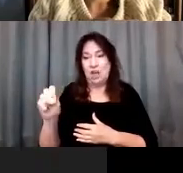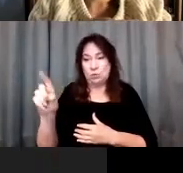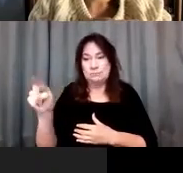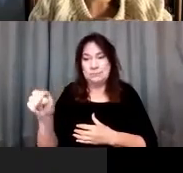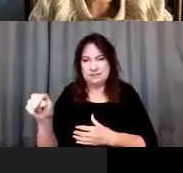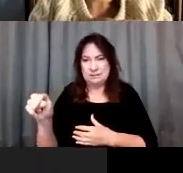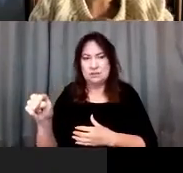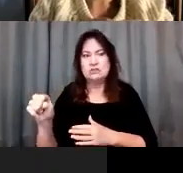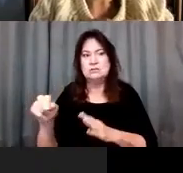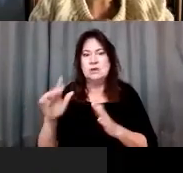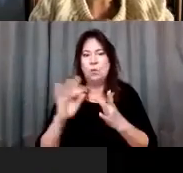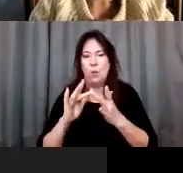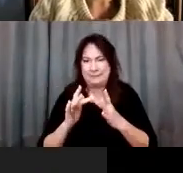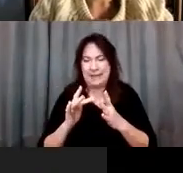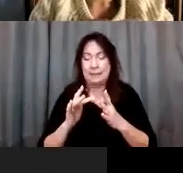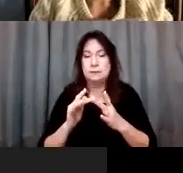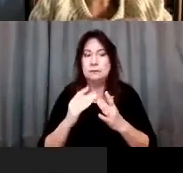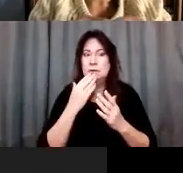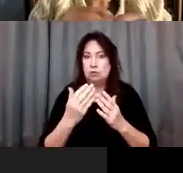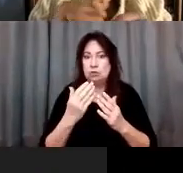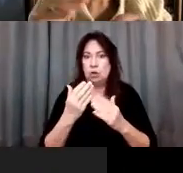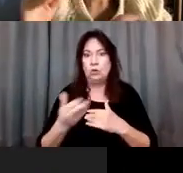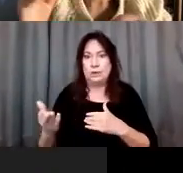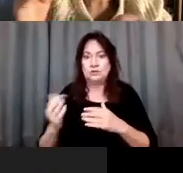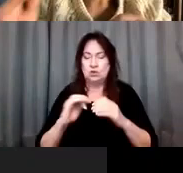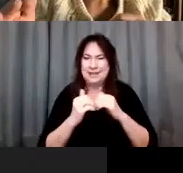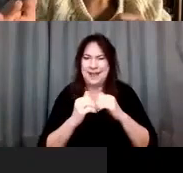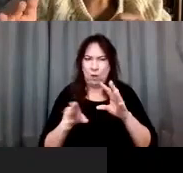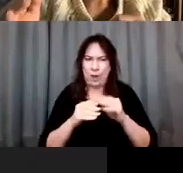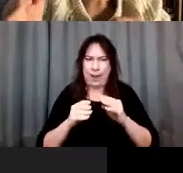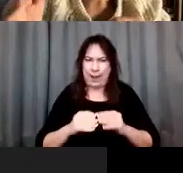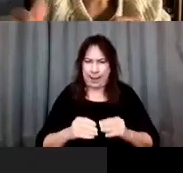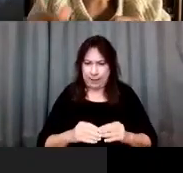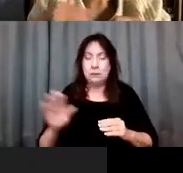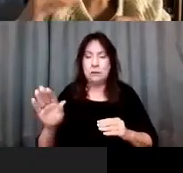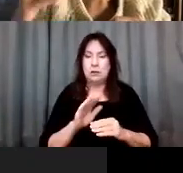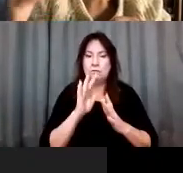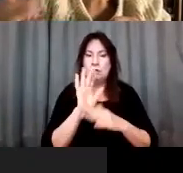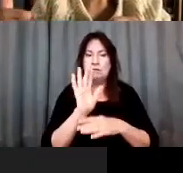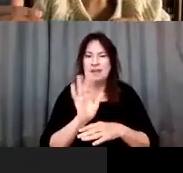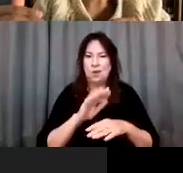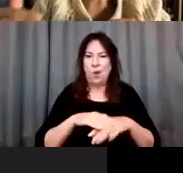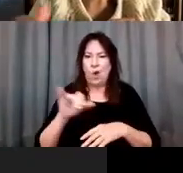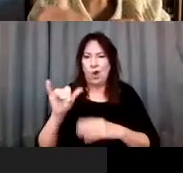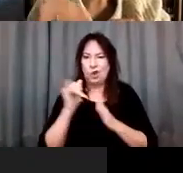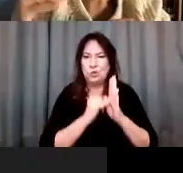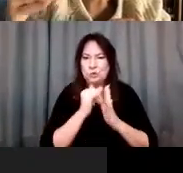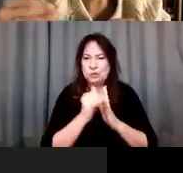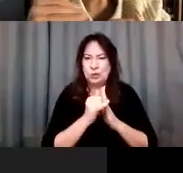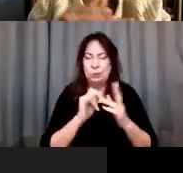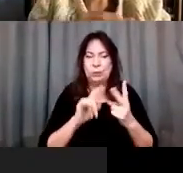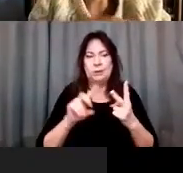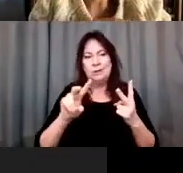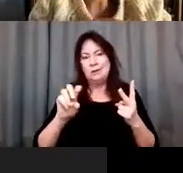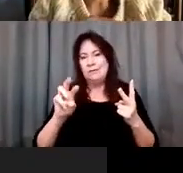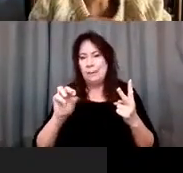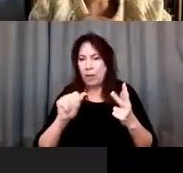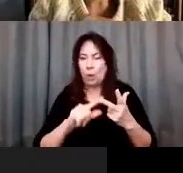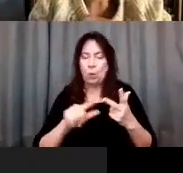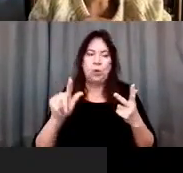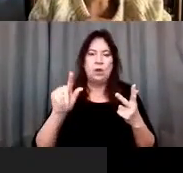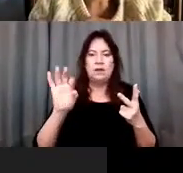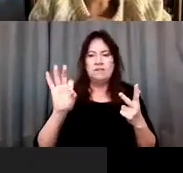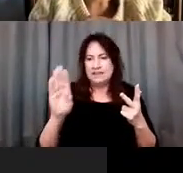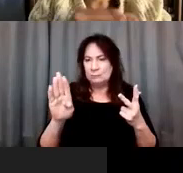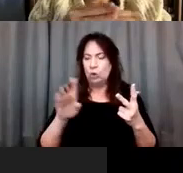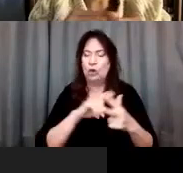washington.edu/accessibility/videos/. And that is a really great resource for how you could add them if your video is on YouTube, how you can add them if it's on Vimeo or Facebook, so that